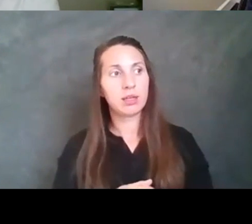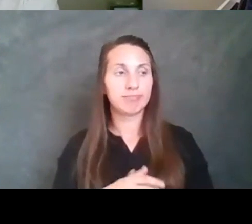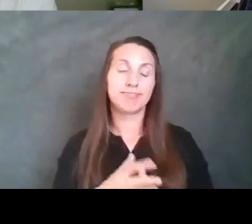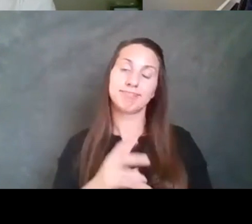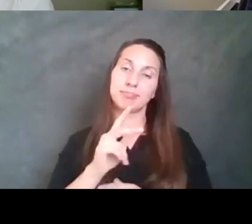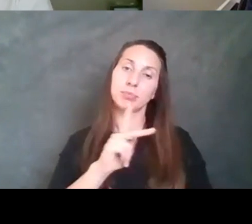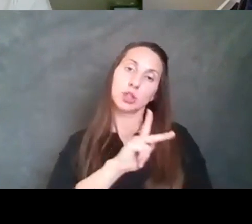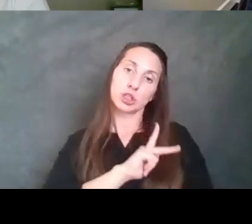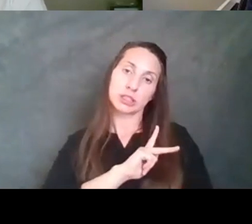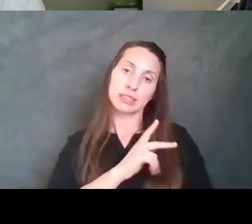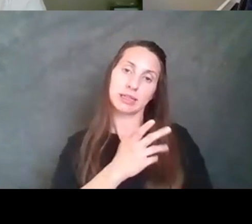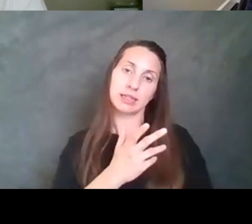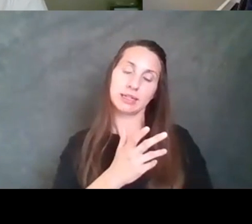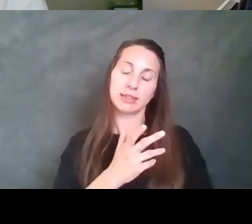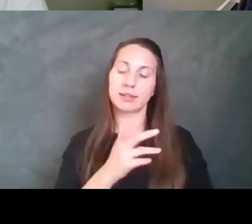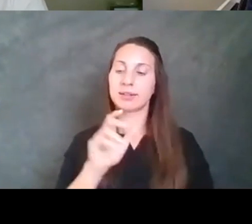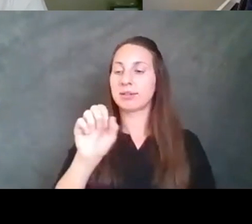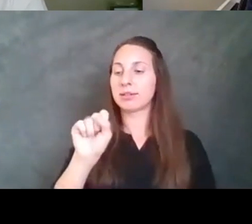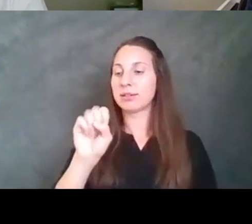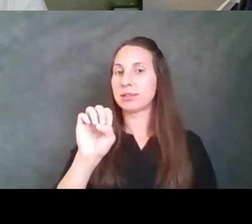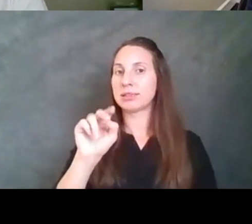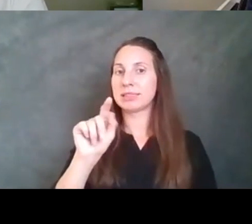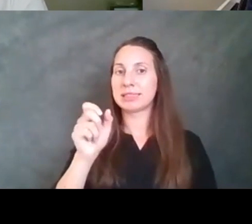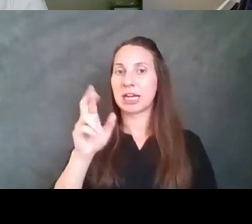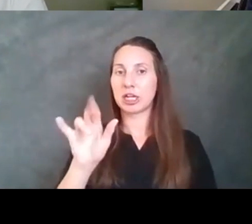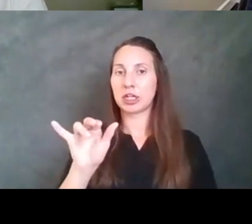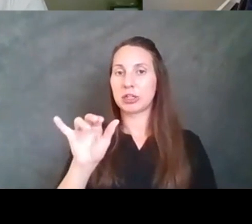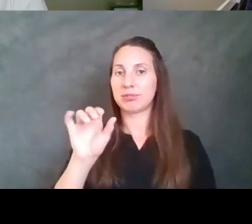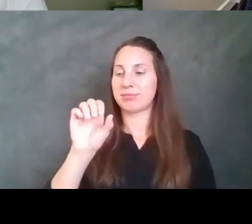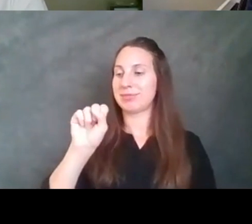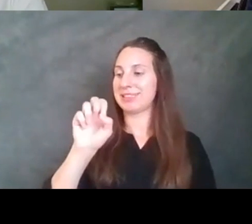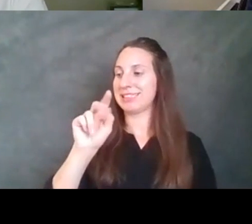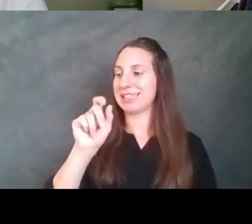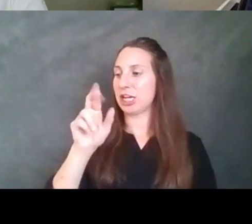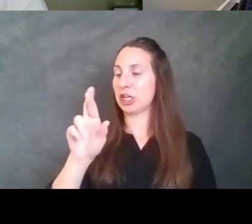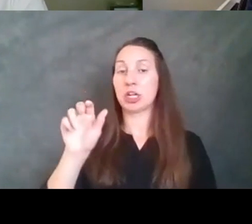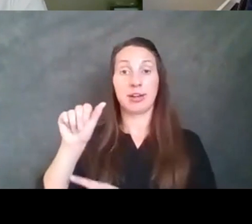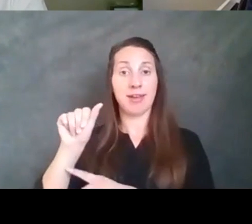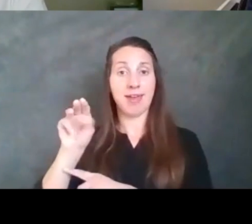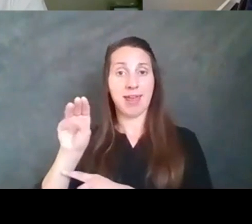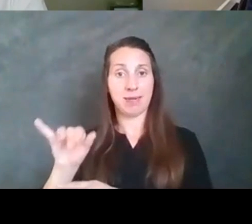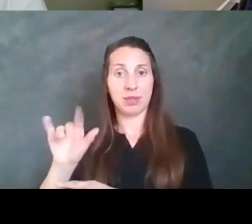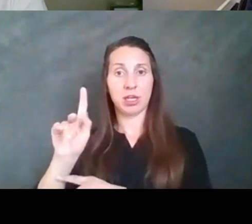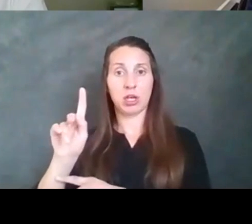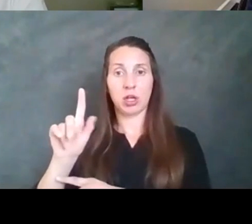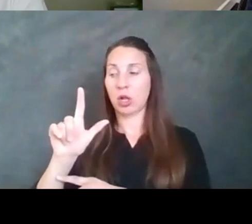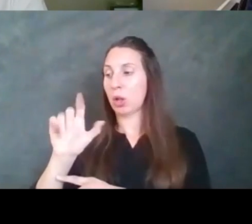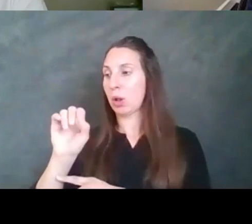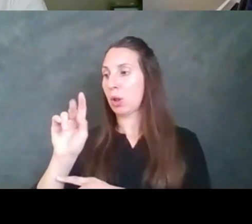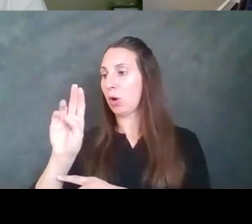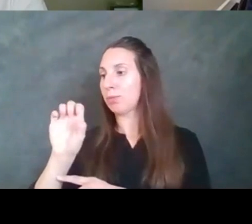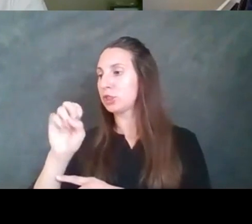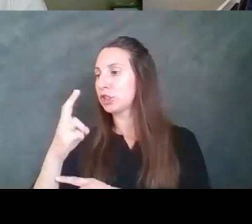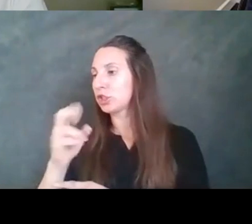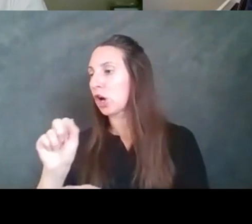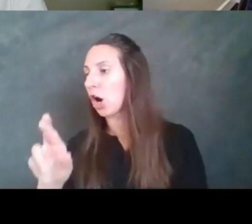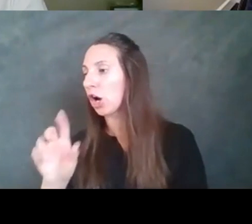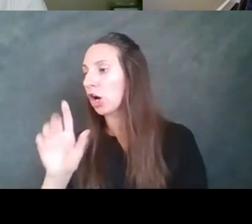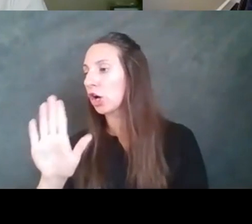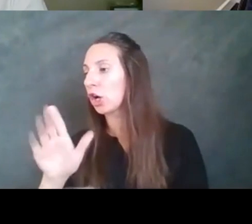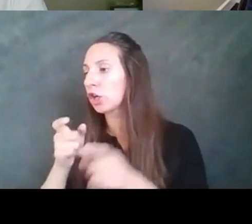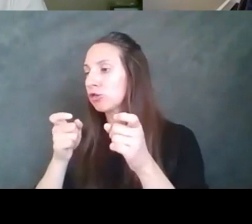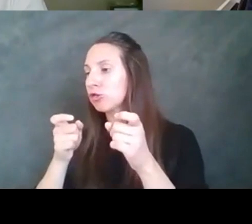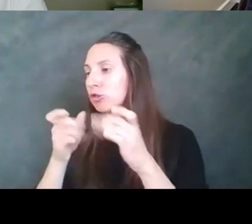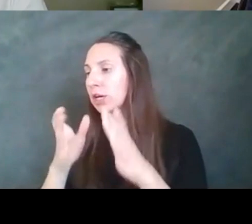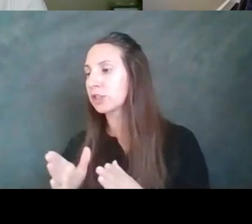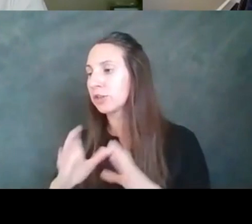personally, Senator Amy Klobuchar's director of communications is deaf. So you may think that someone